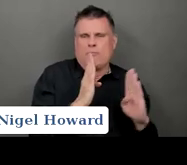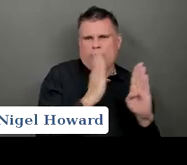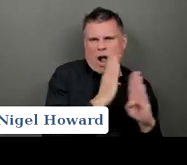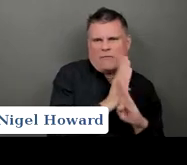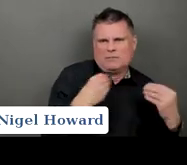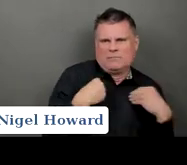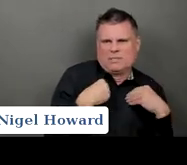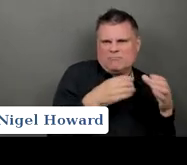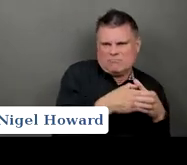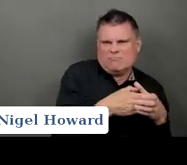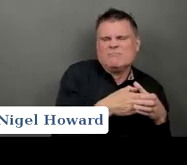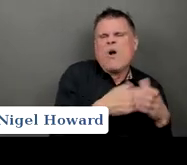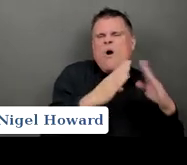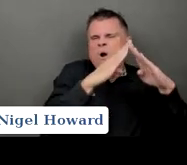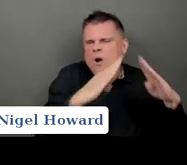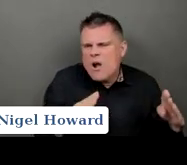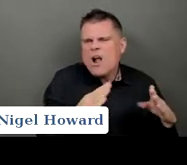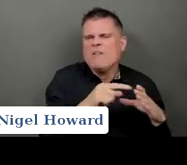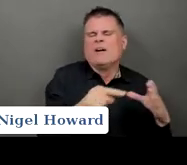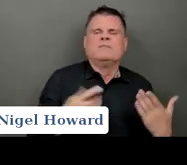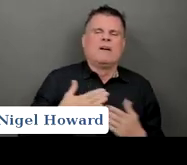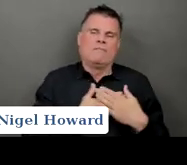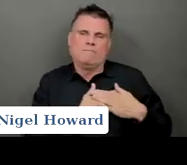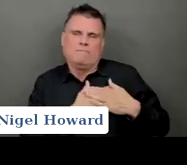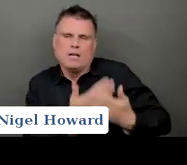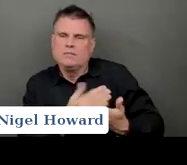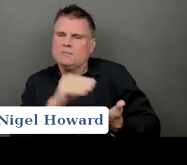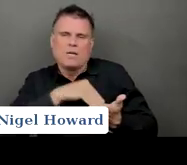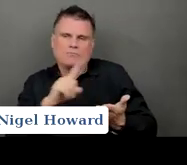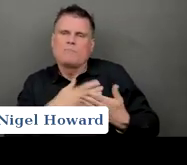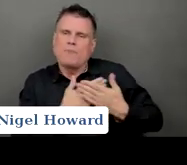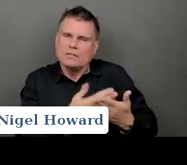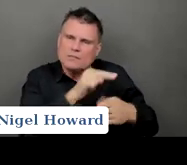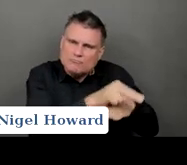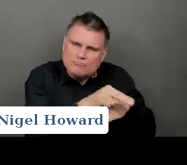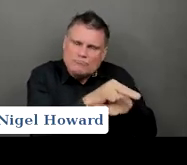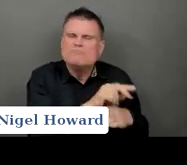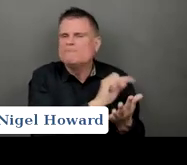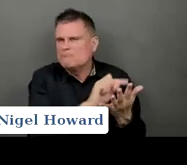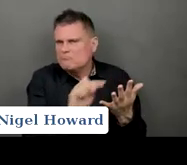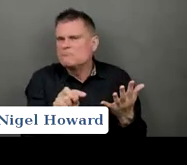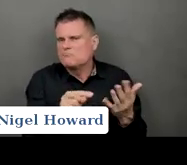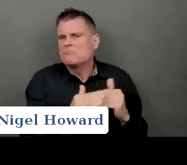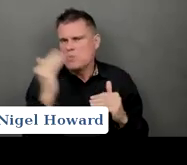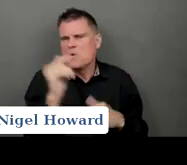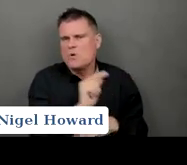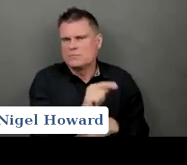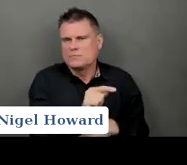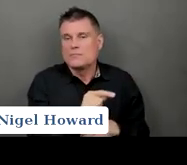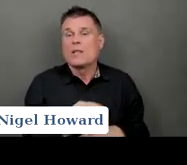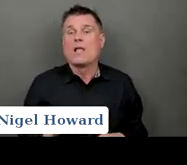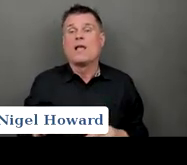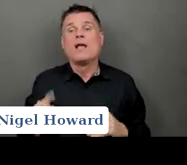providers, volunteers. It was even then, and actually continues to be predominantly women. I